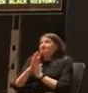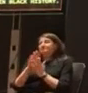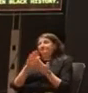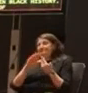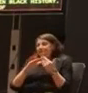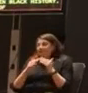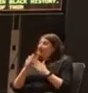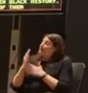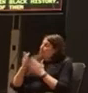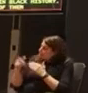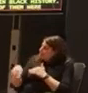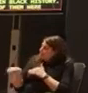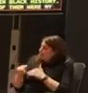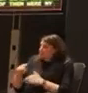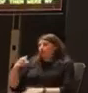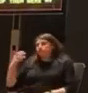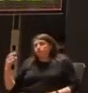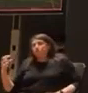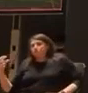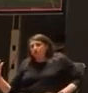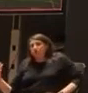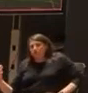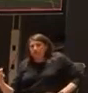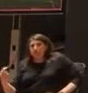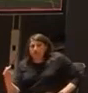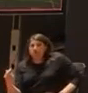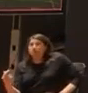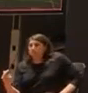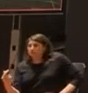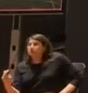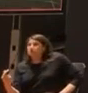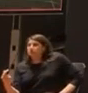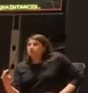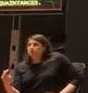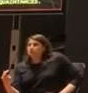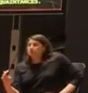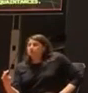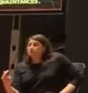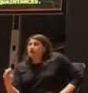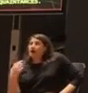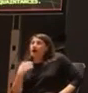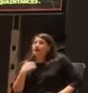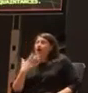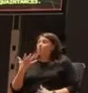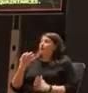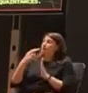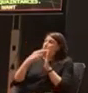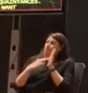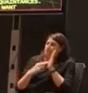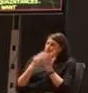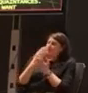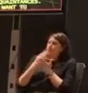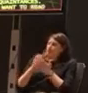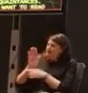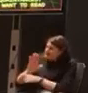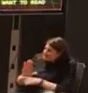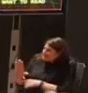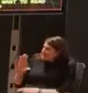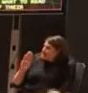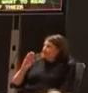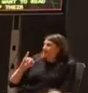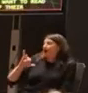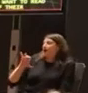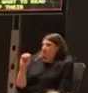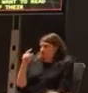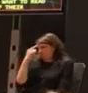were my friends or acquaintances, and I'd like to read portions of their bios.